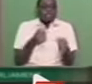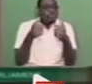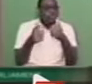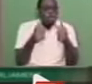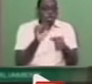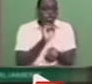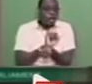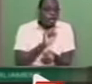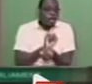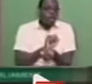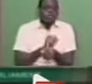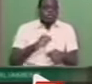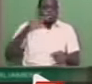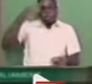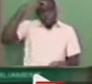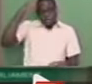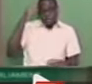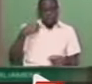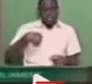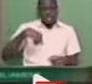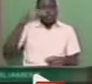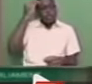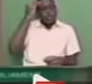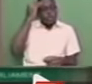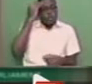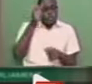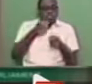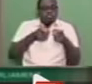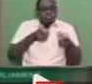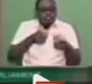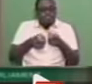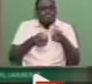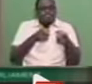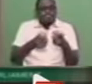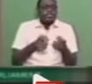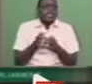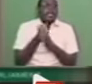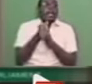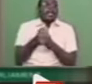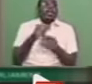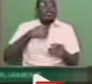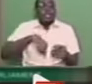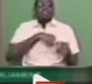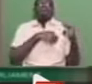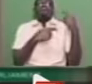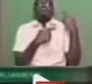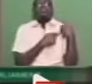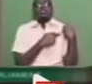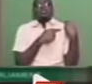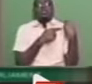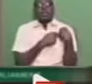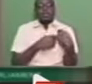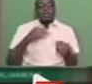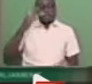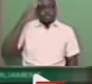of that refinery. That's because we were responsible, capable, and competent government.